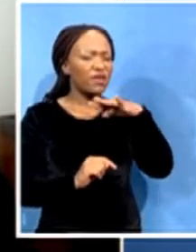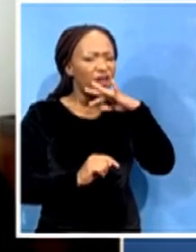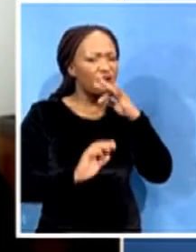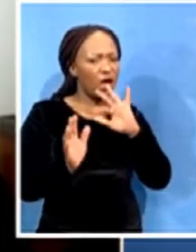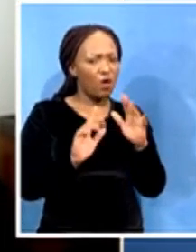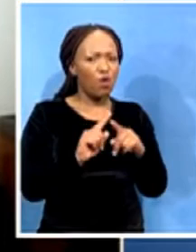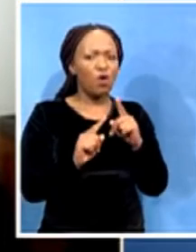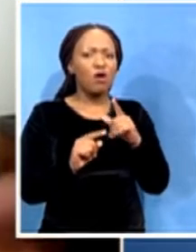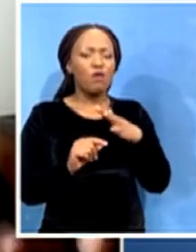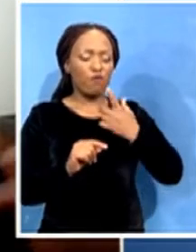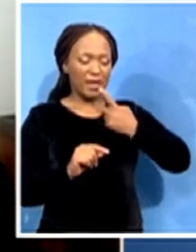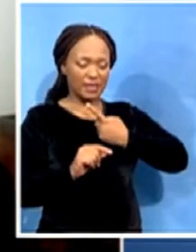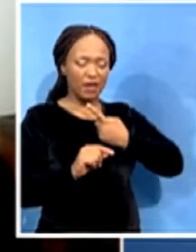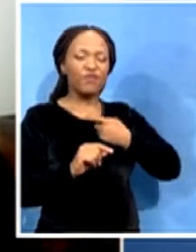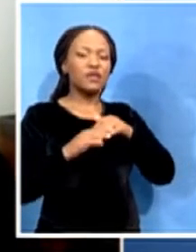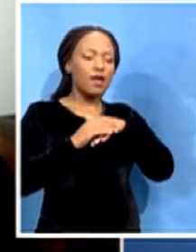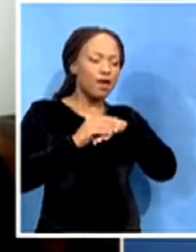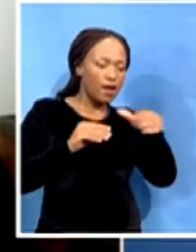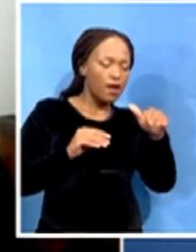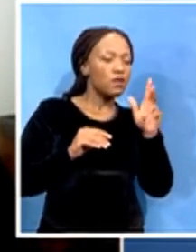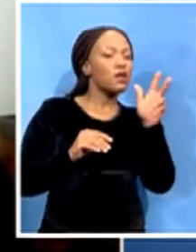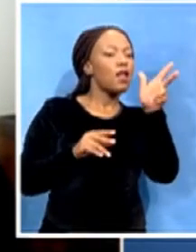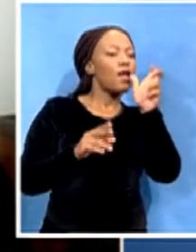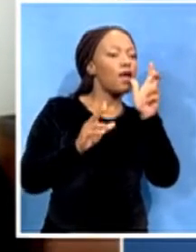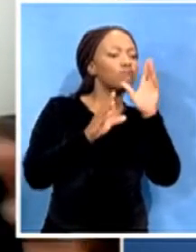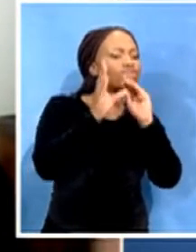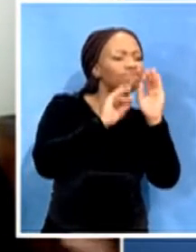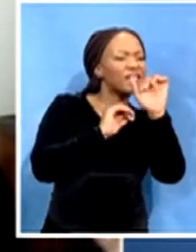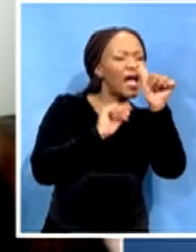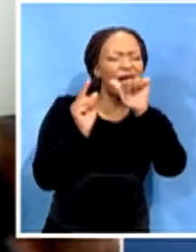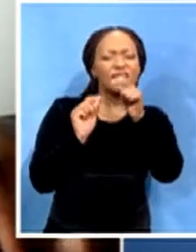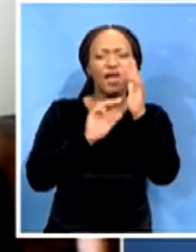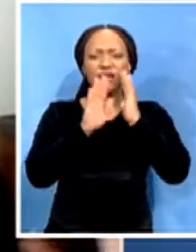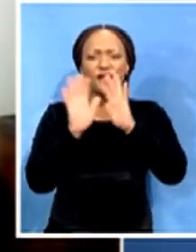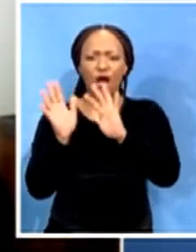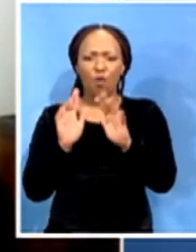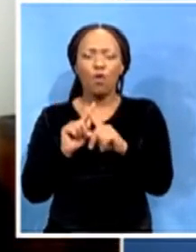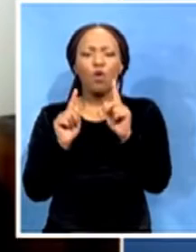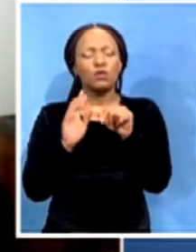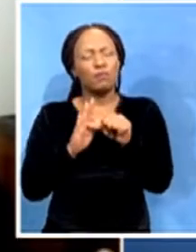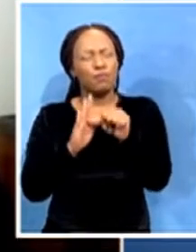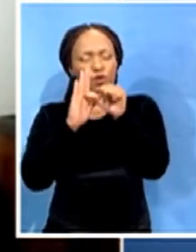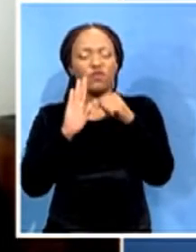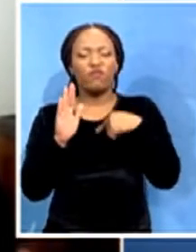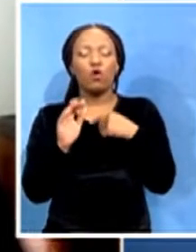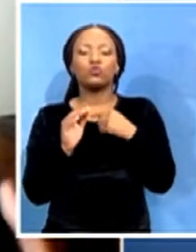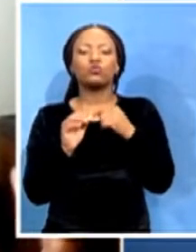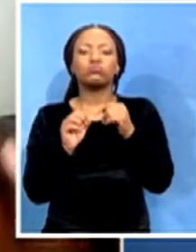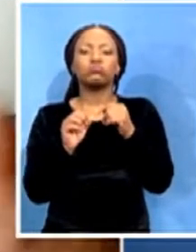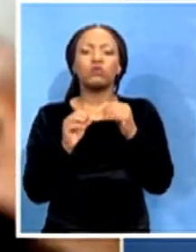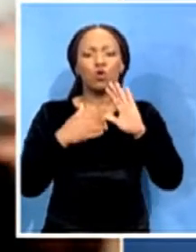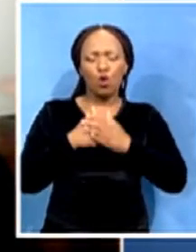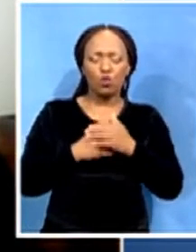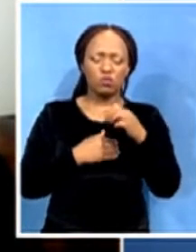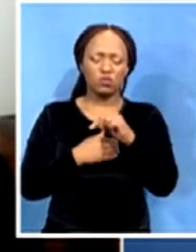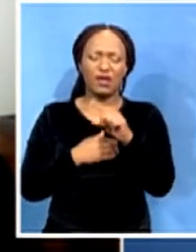histories that I may not know much of is an important step in bridging the gap. And I would say the same thing, that white people also need to,